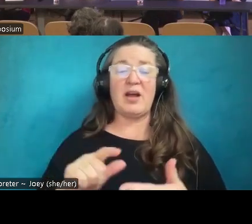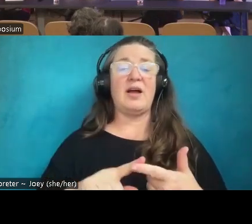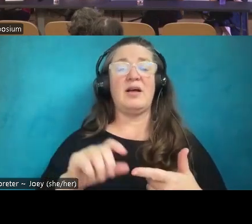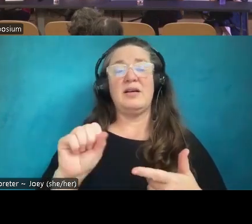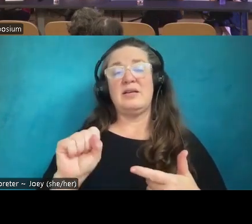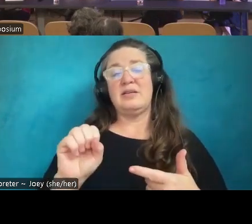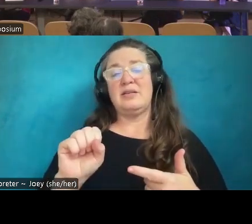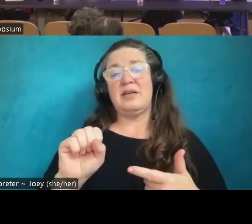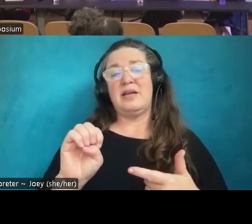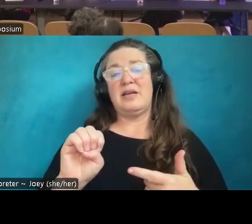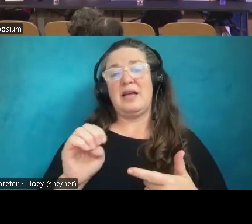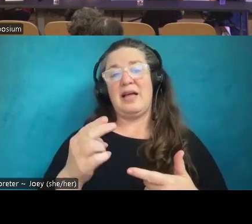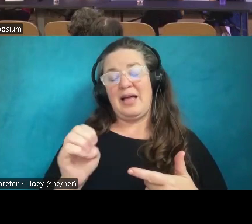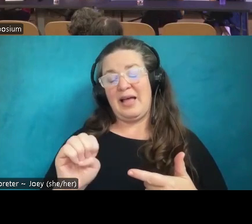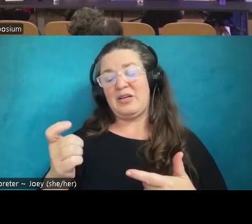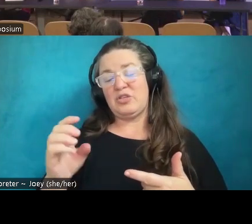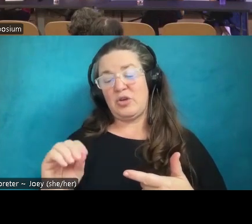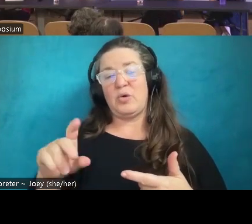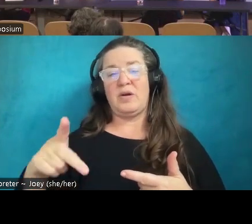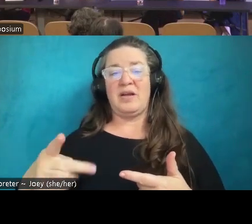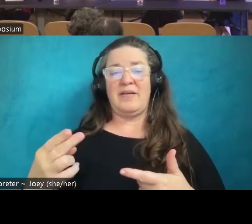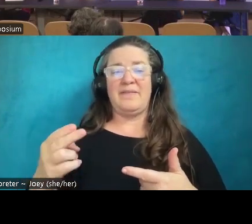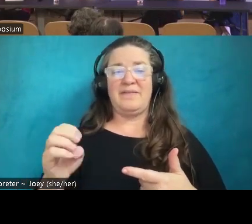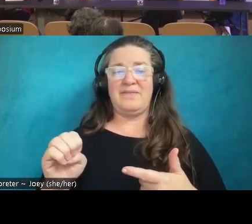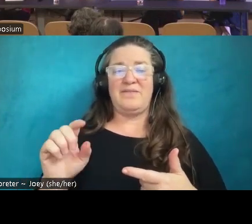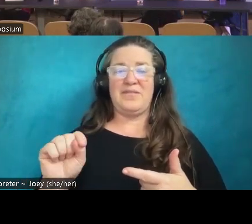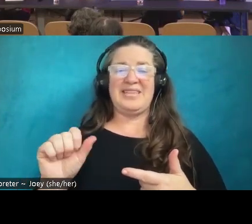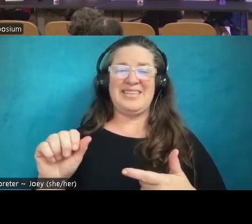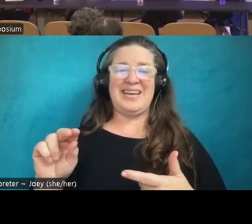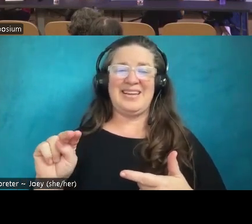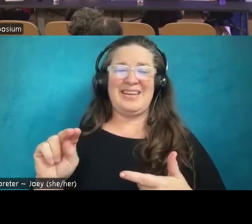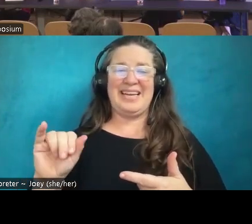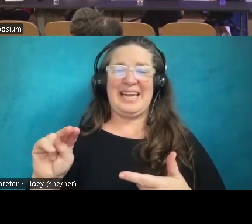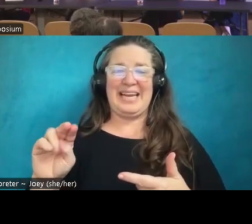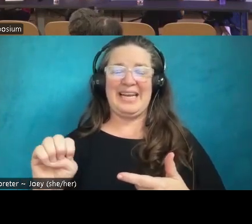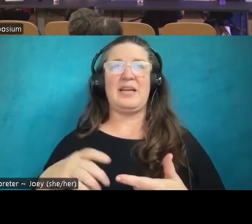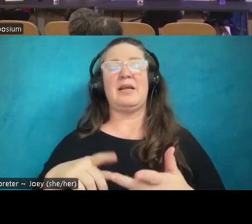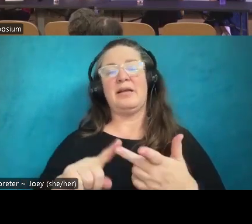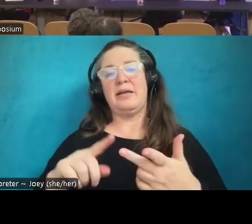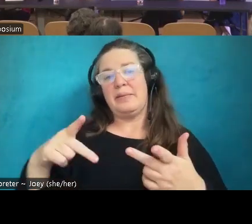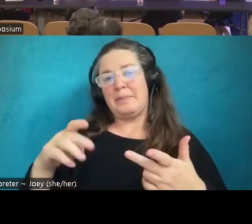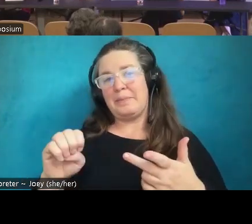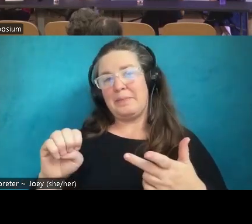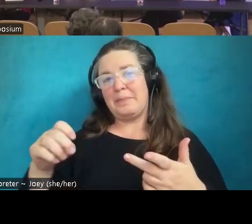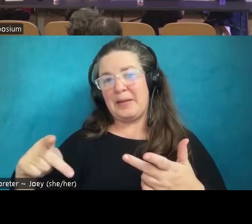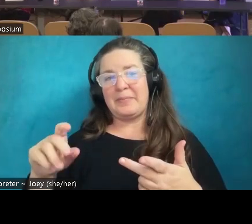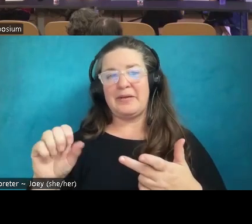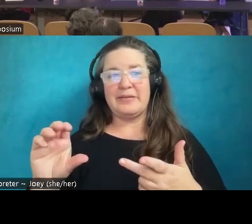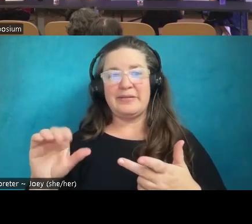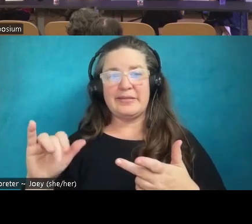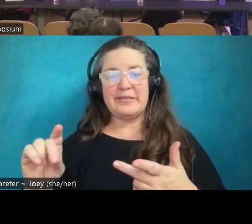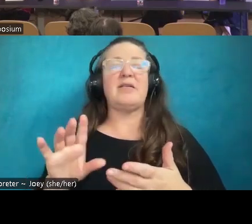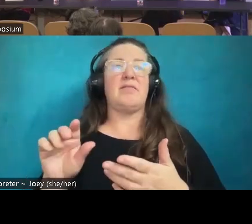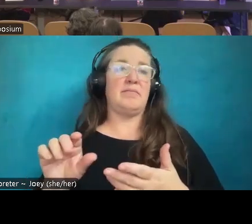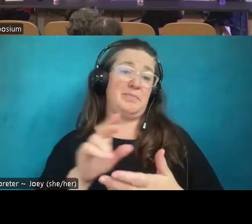or Pepcid that a lot of patients have found beneficial. But there are other histamine blockers